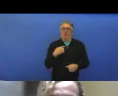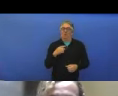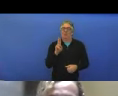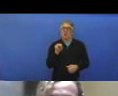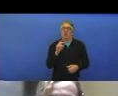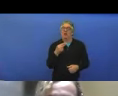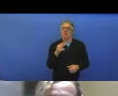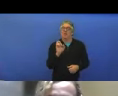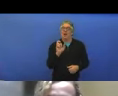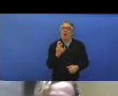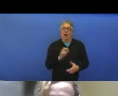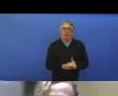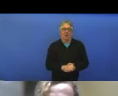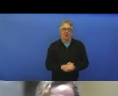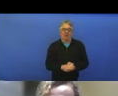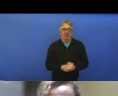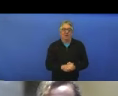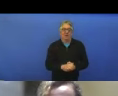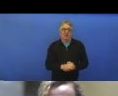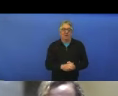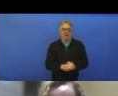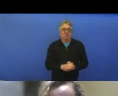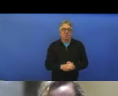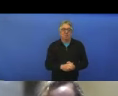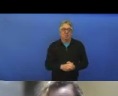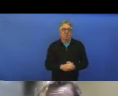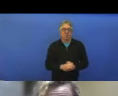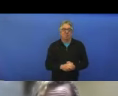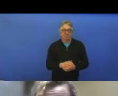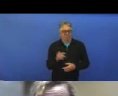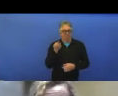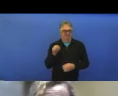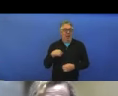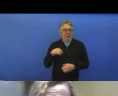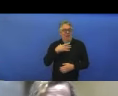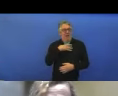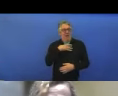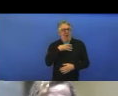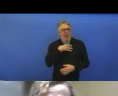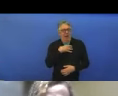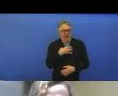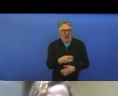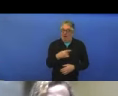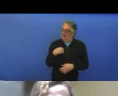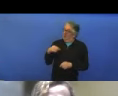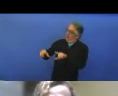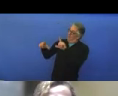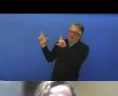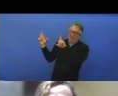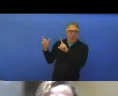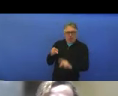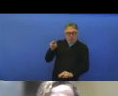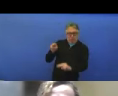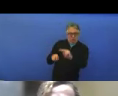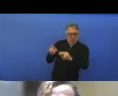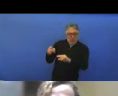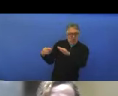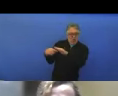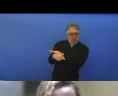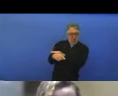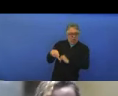I like to use to represent the refugee status determination process, because it represents some form